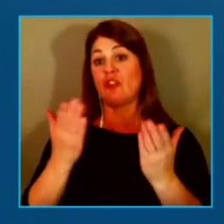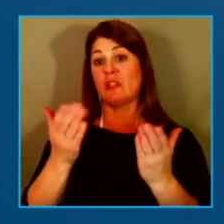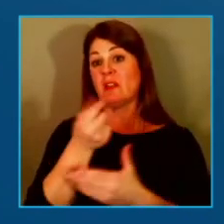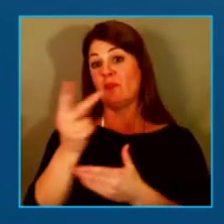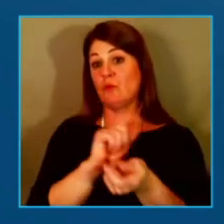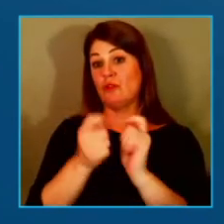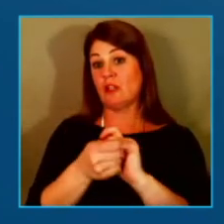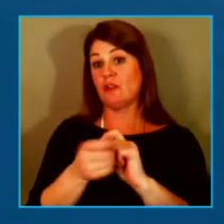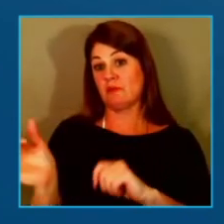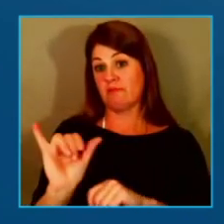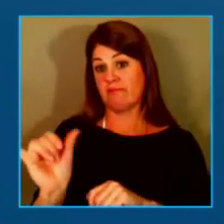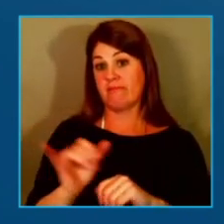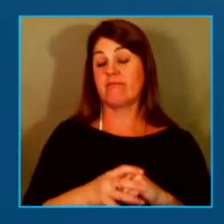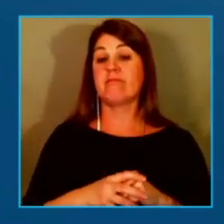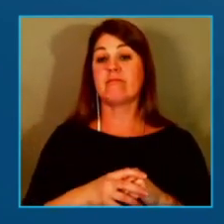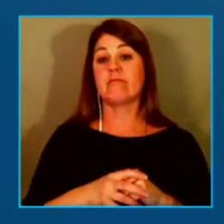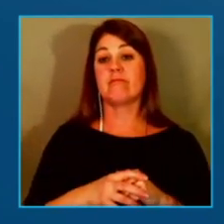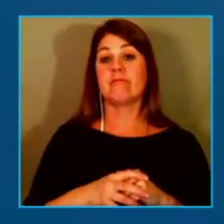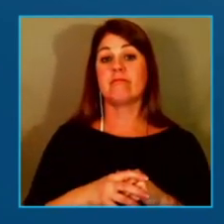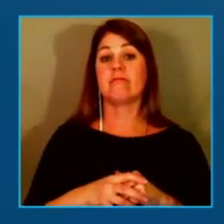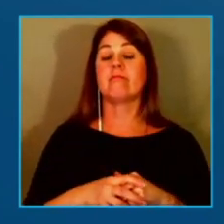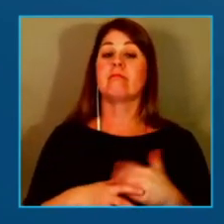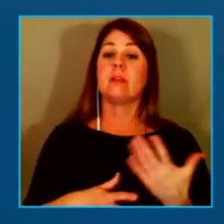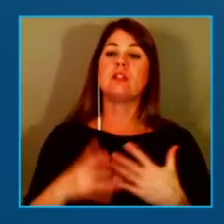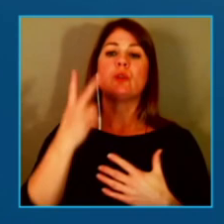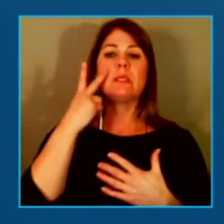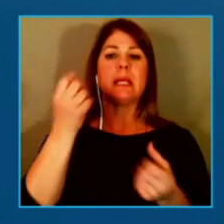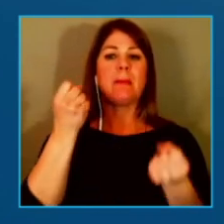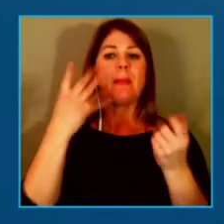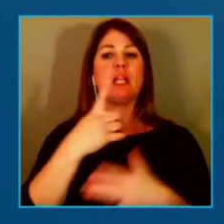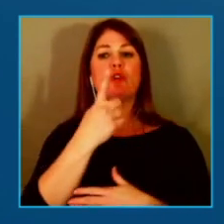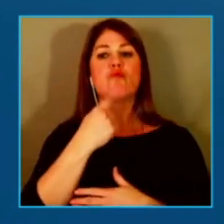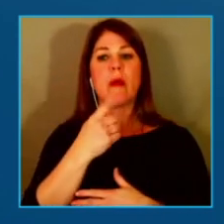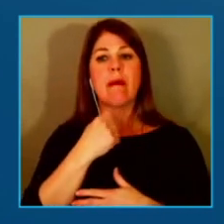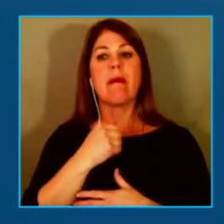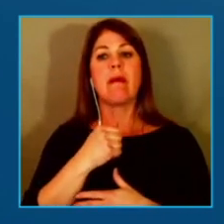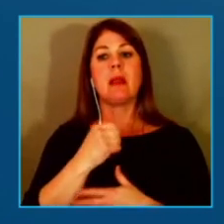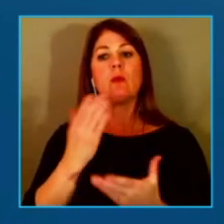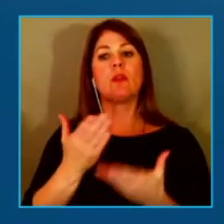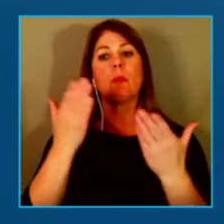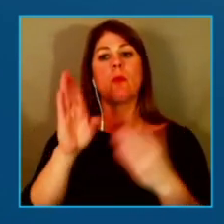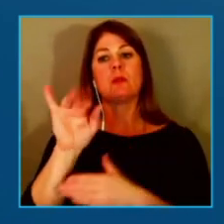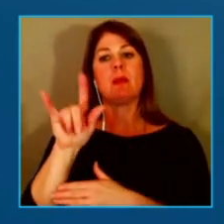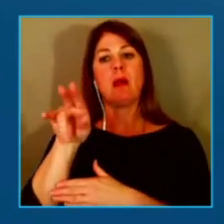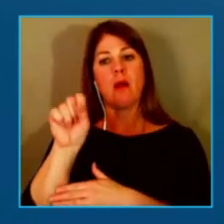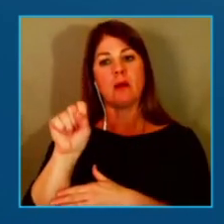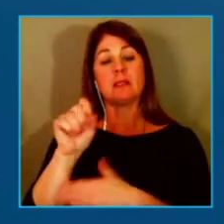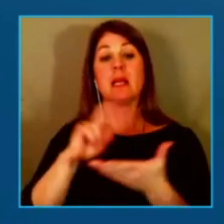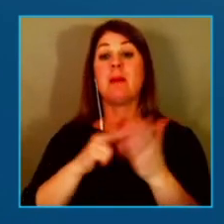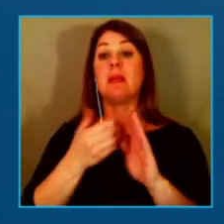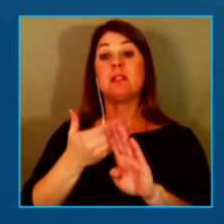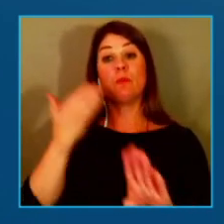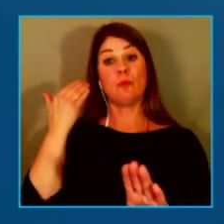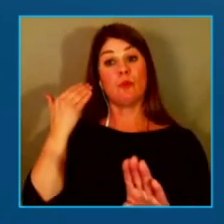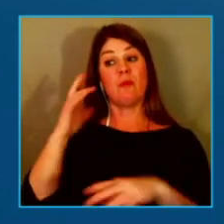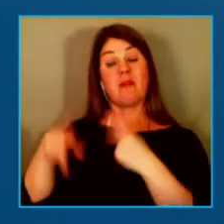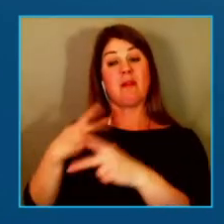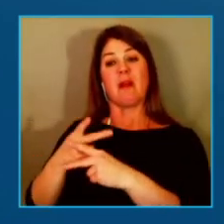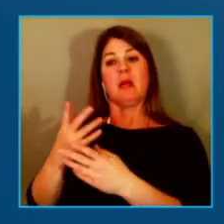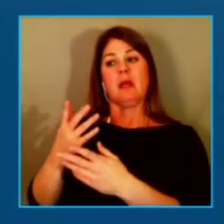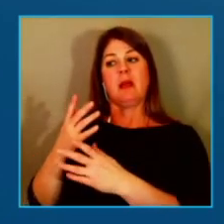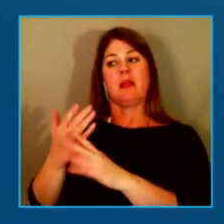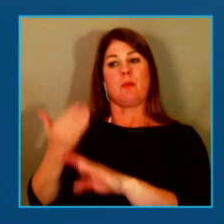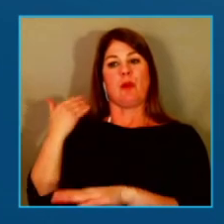changes. So you see a lot of red in the proposed bylaw amendments, but that doesn't mean the prior versions weren't in compliance. I think